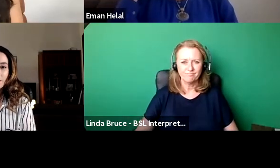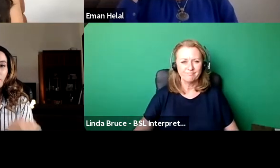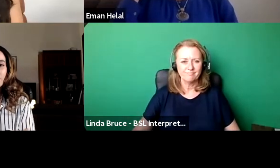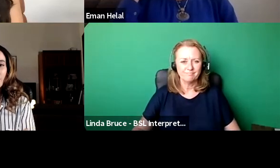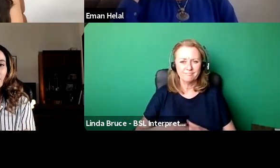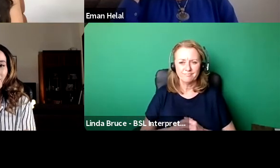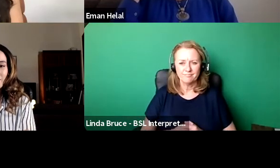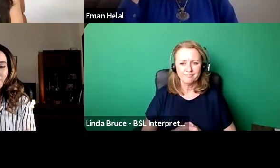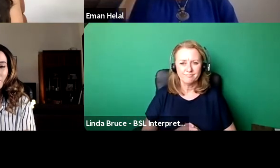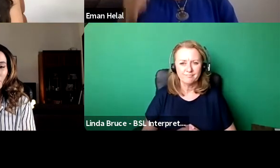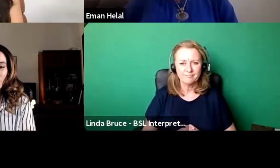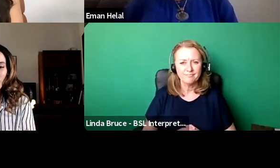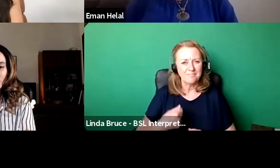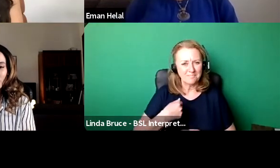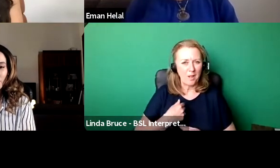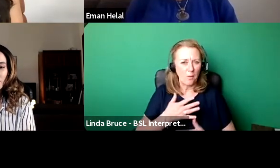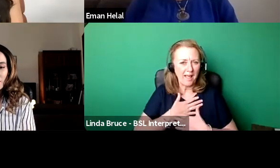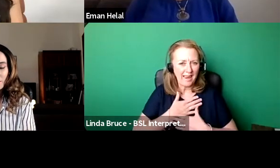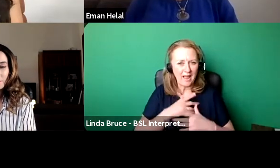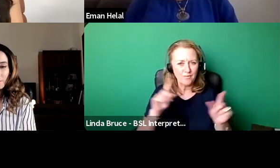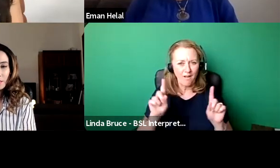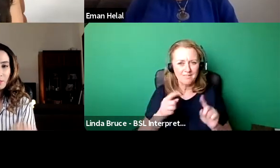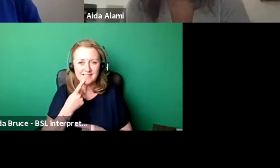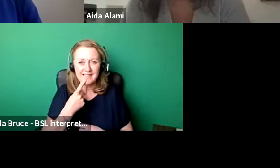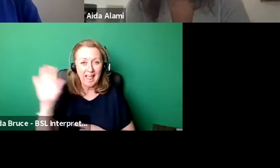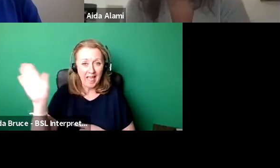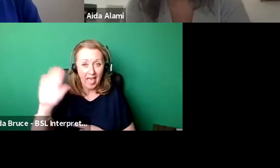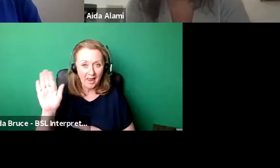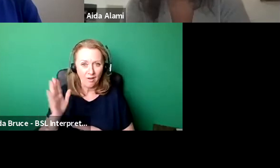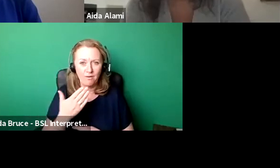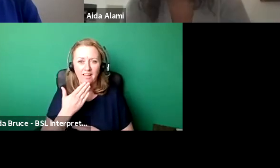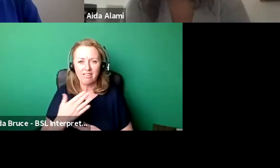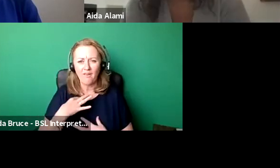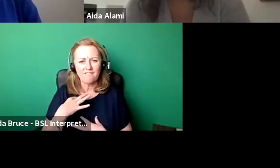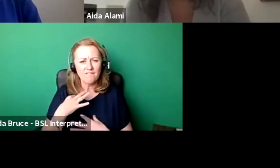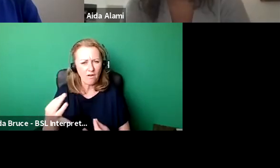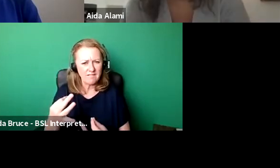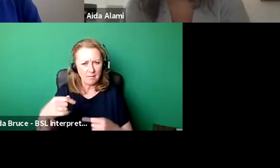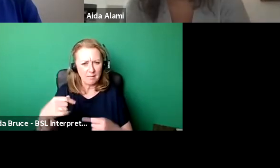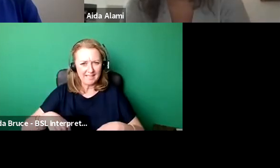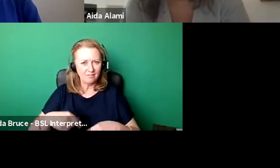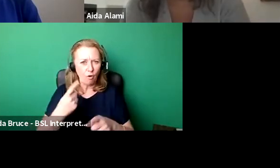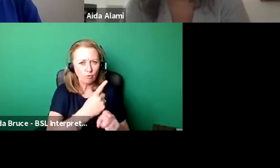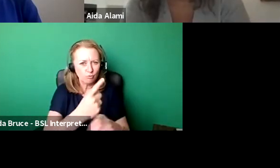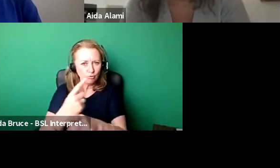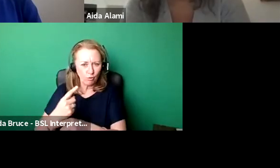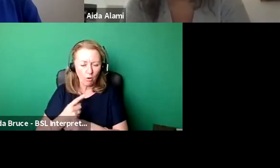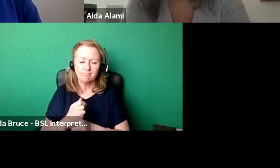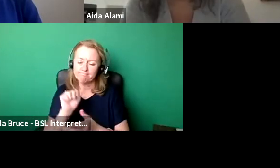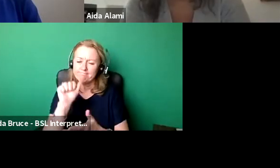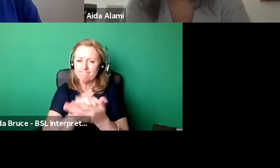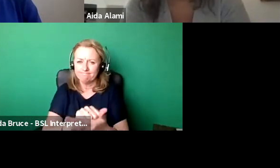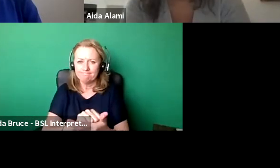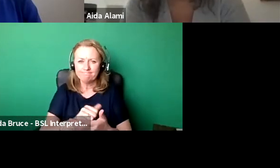I would like to start by saying hi to everyone, and thank you for inviting me to this talk. And yes, it is personal, it is